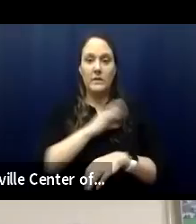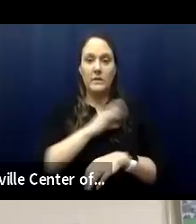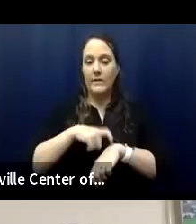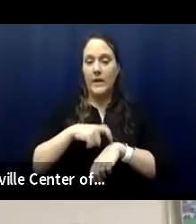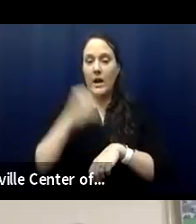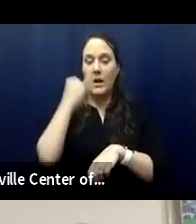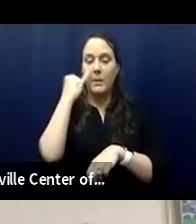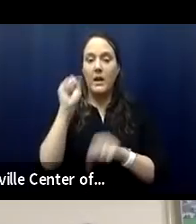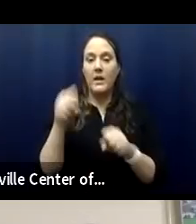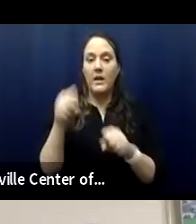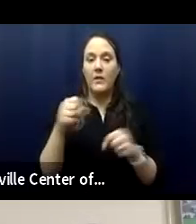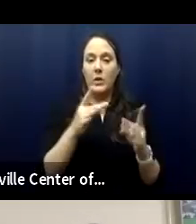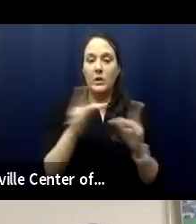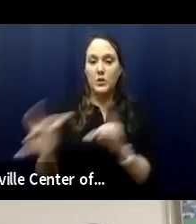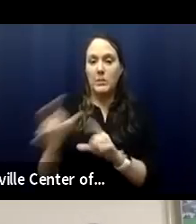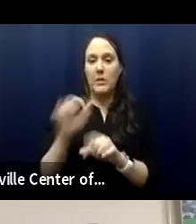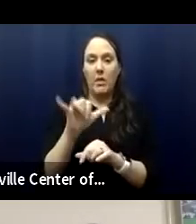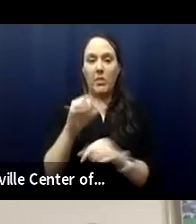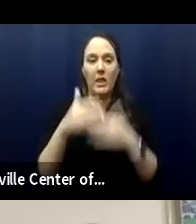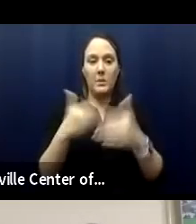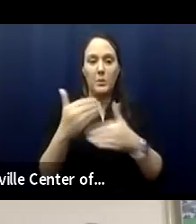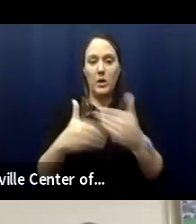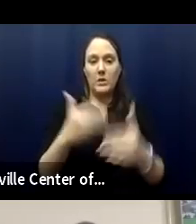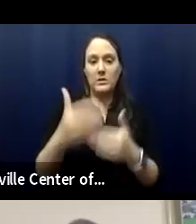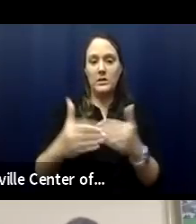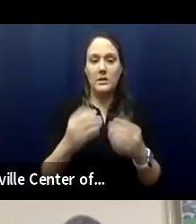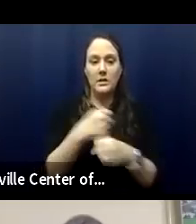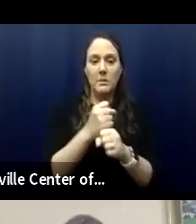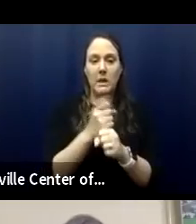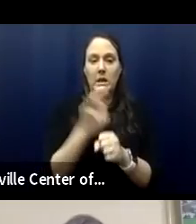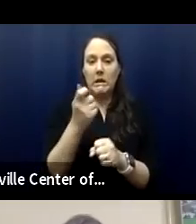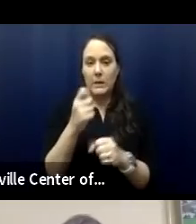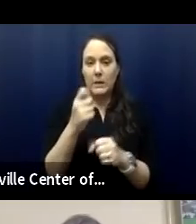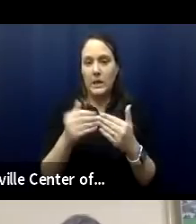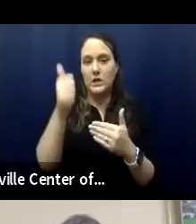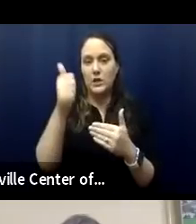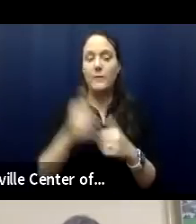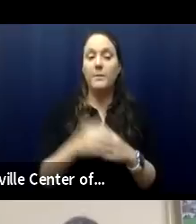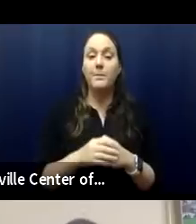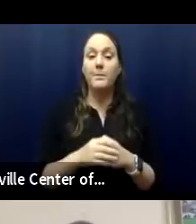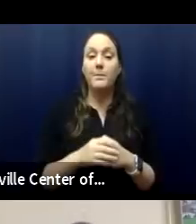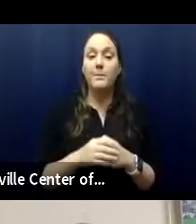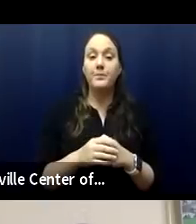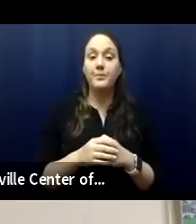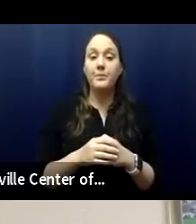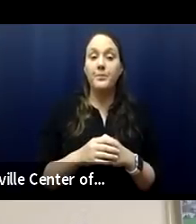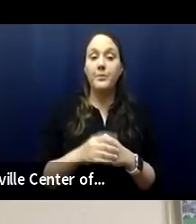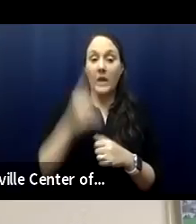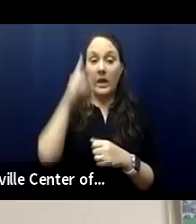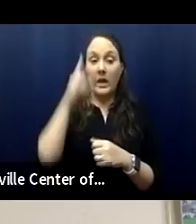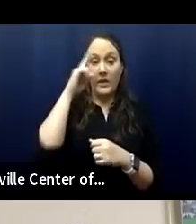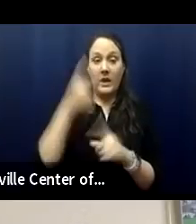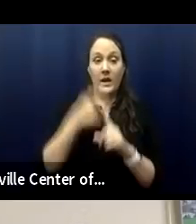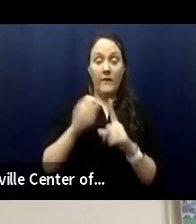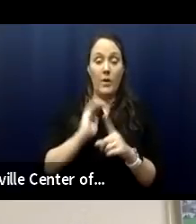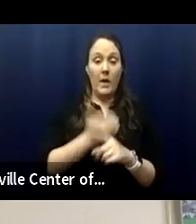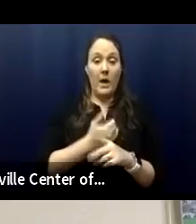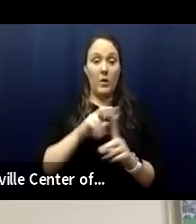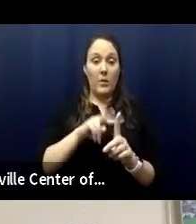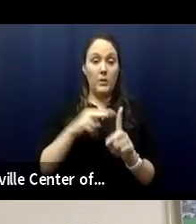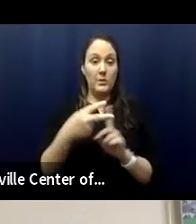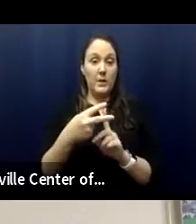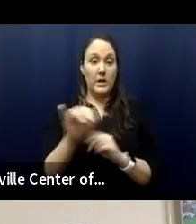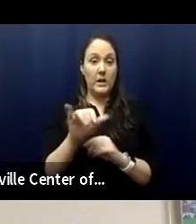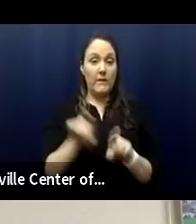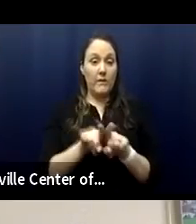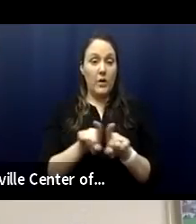we can streamline the process to make it a little easier. And I think from our perspective too, we're meeting